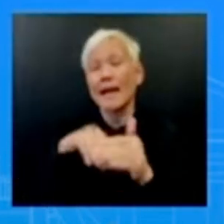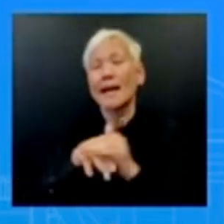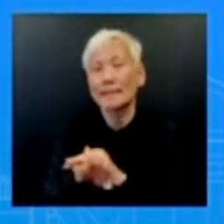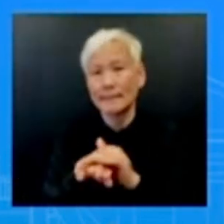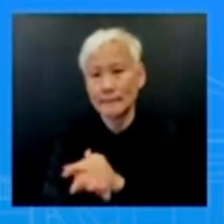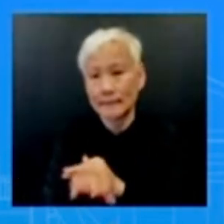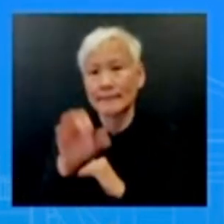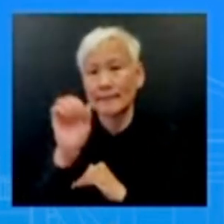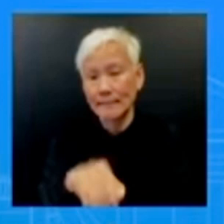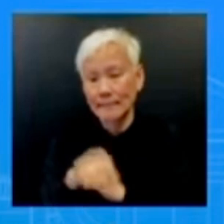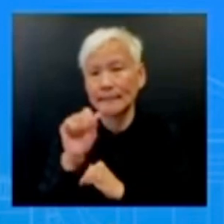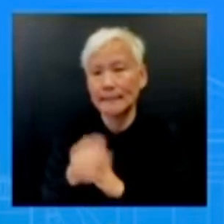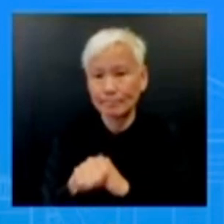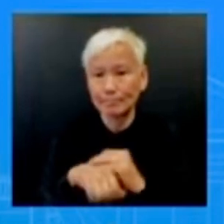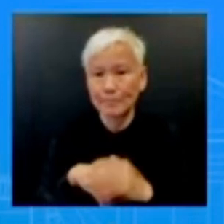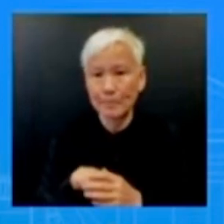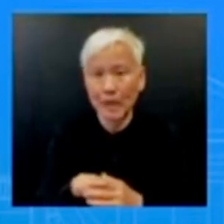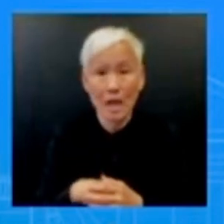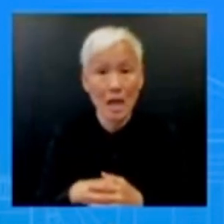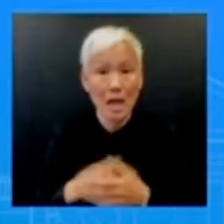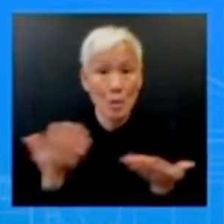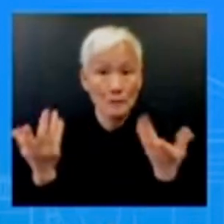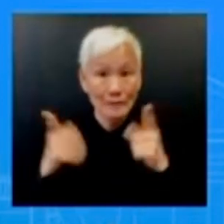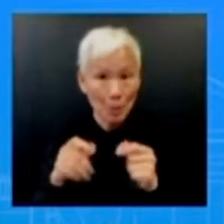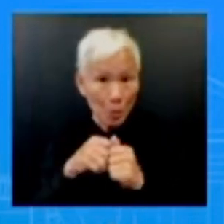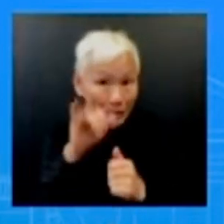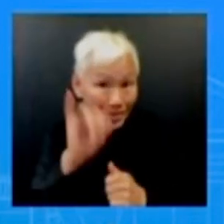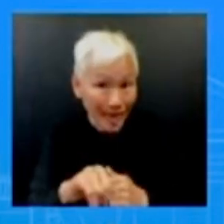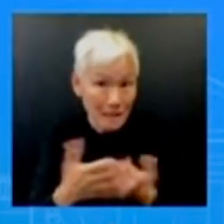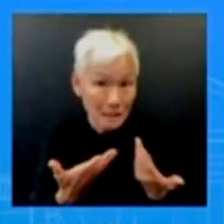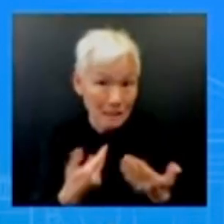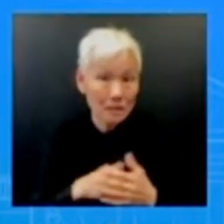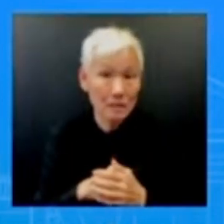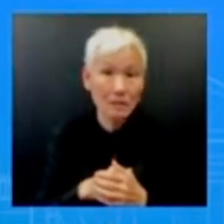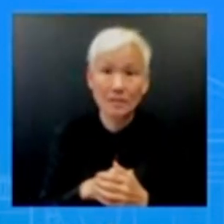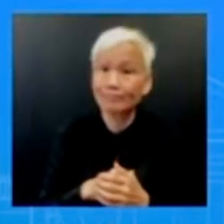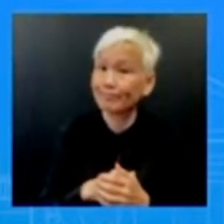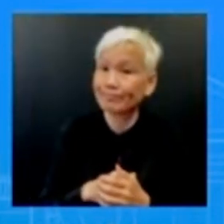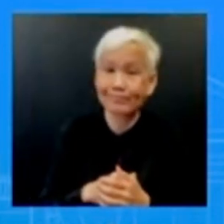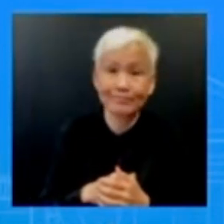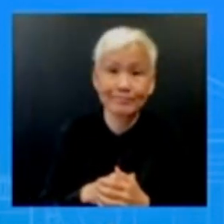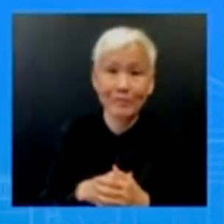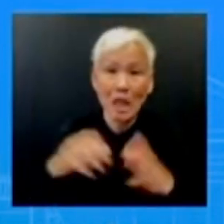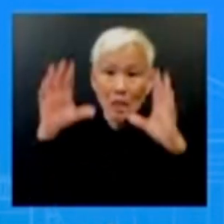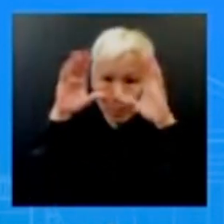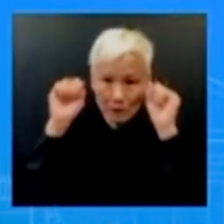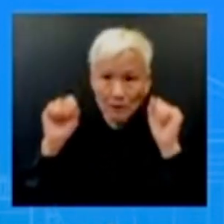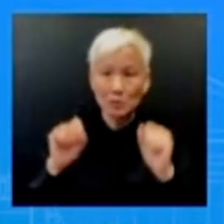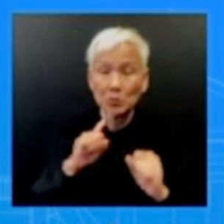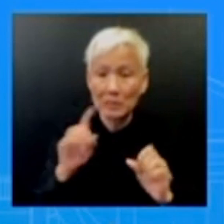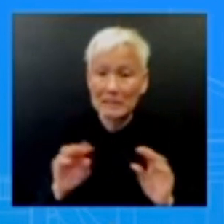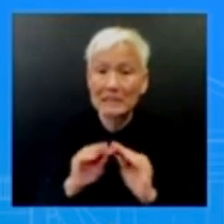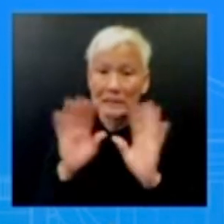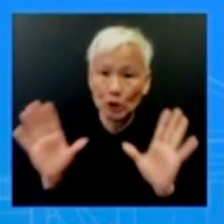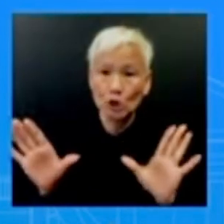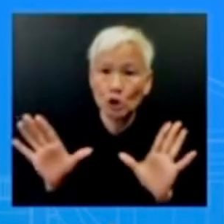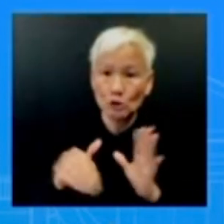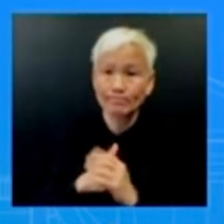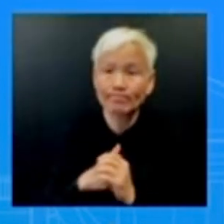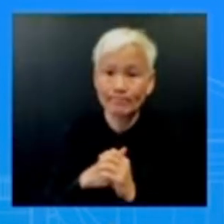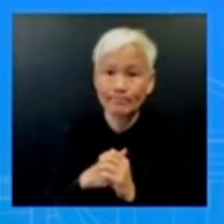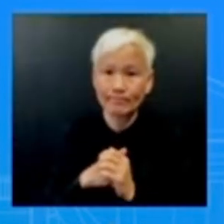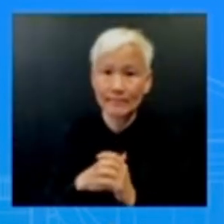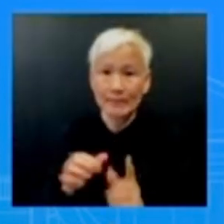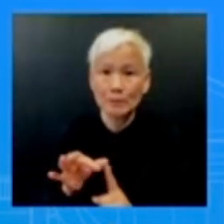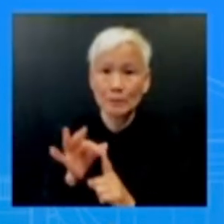gaining traction to do that in other states. Well, look, the president has been very clear about what, especially the day